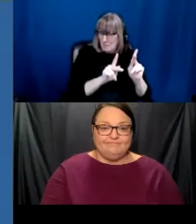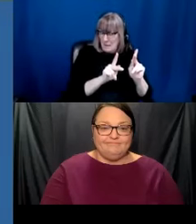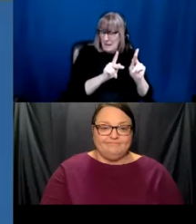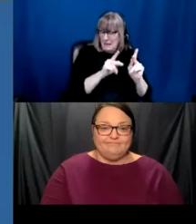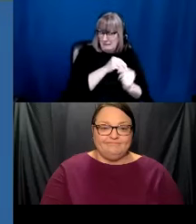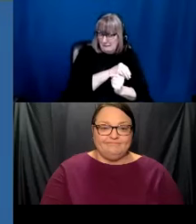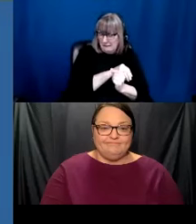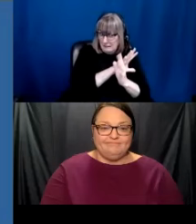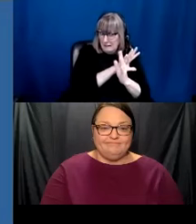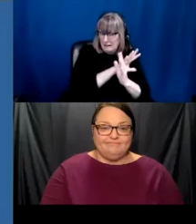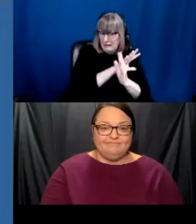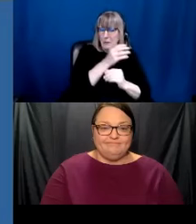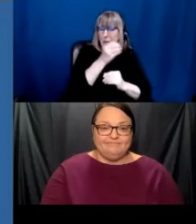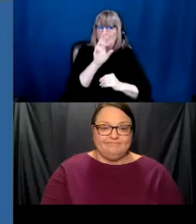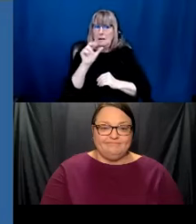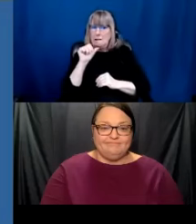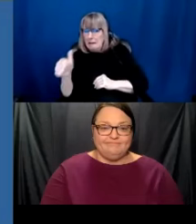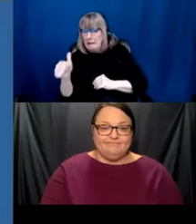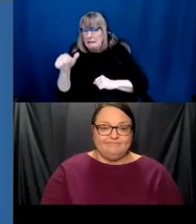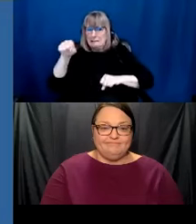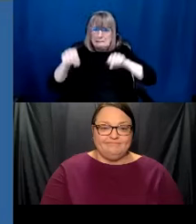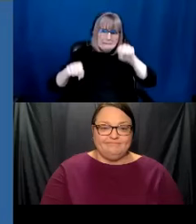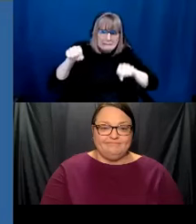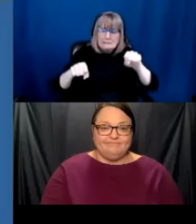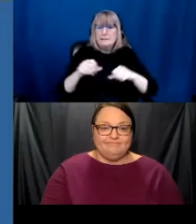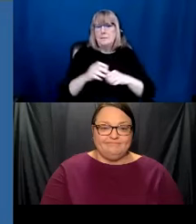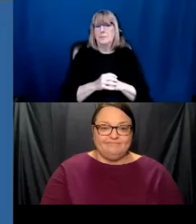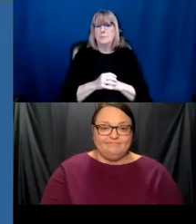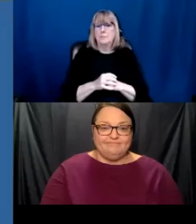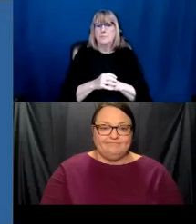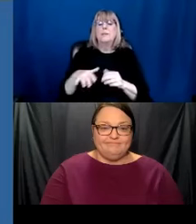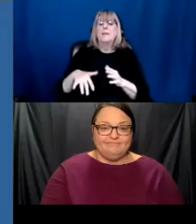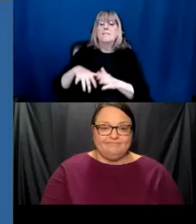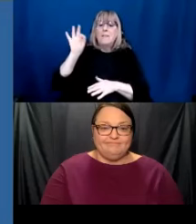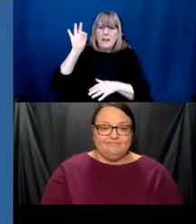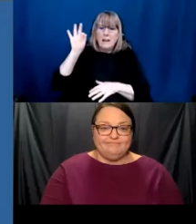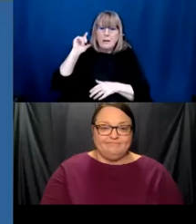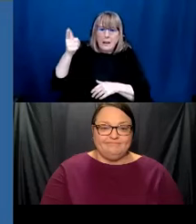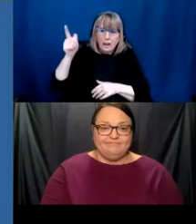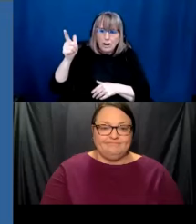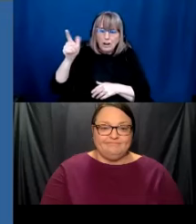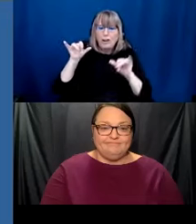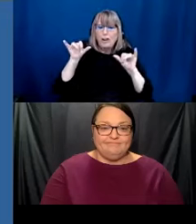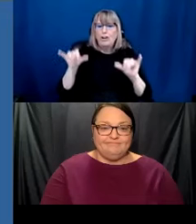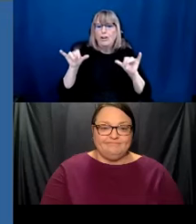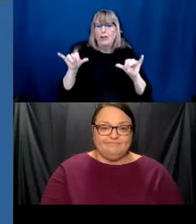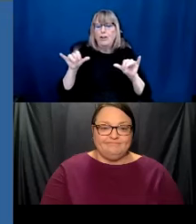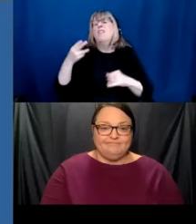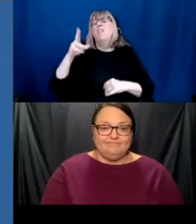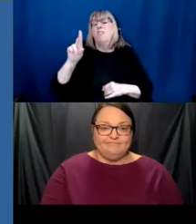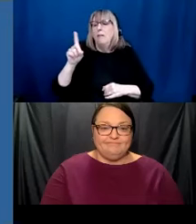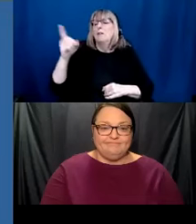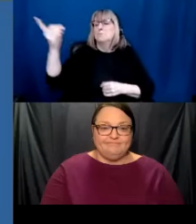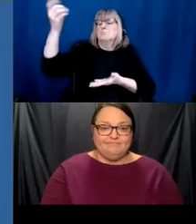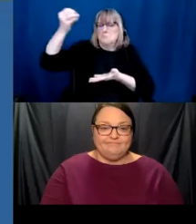continue holding only virtual public meetings. We found out that, or HUD gave us the